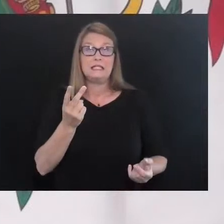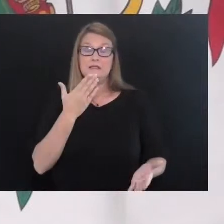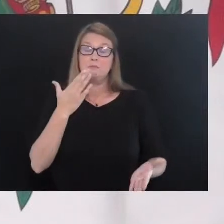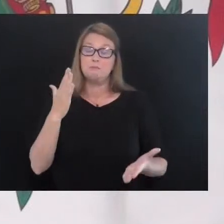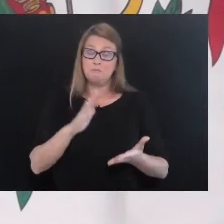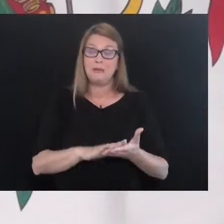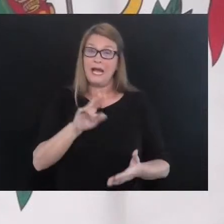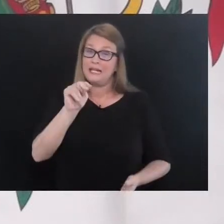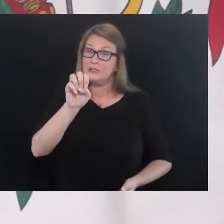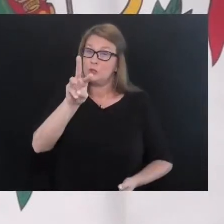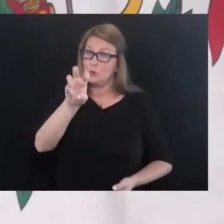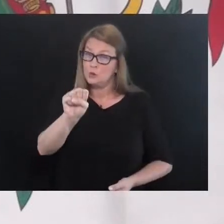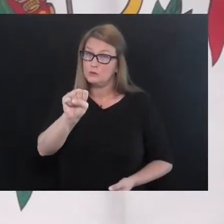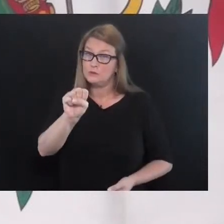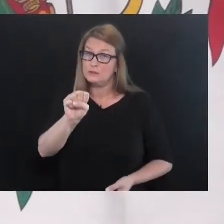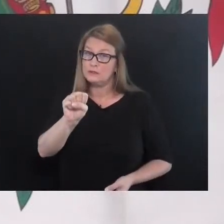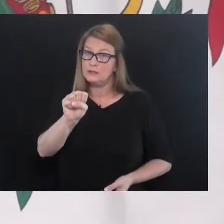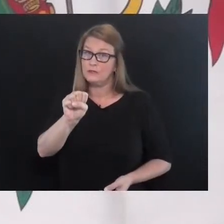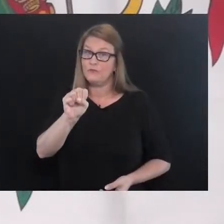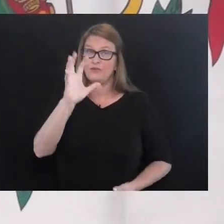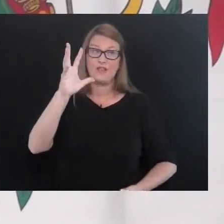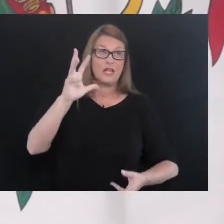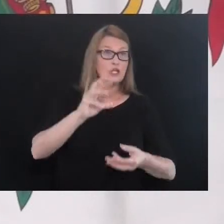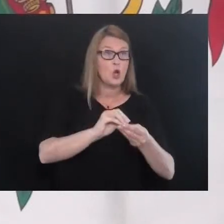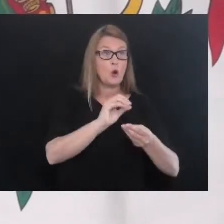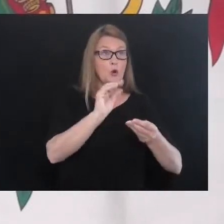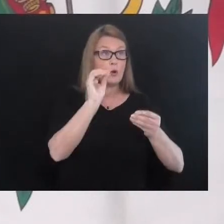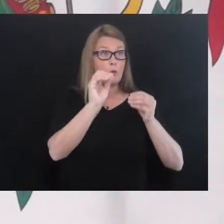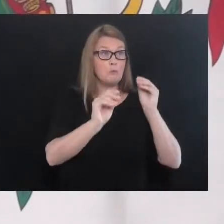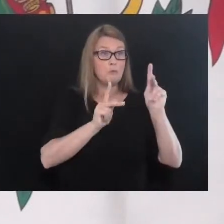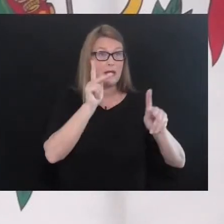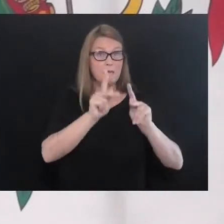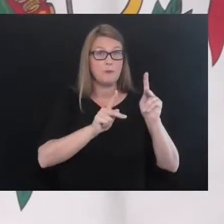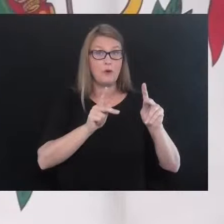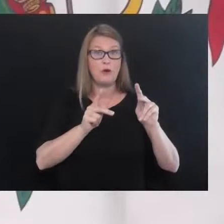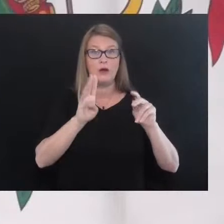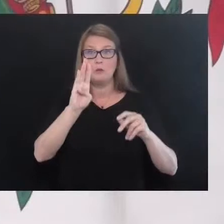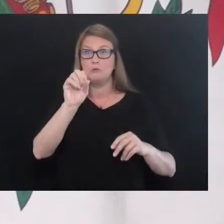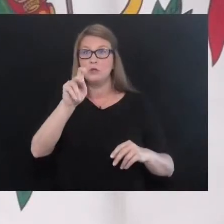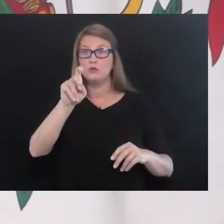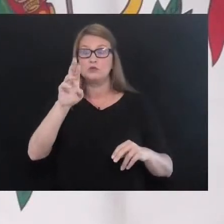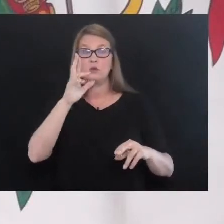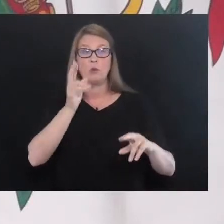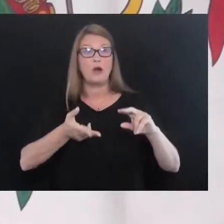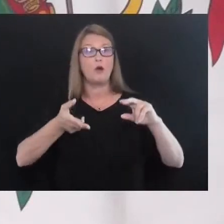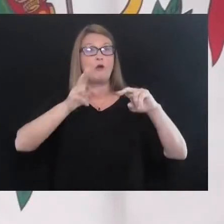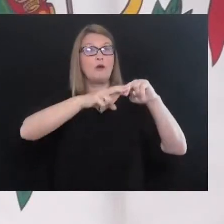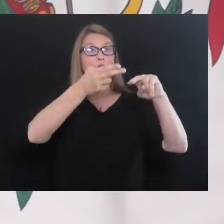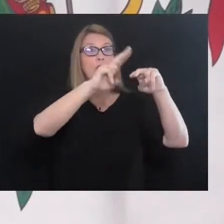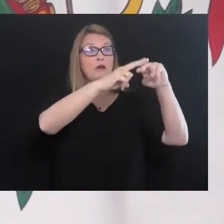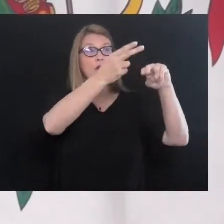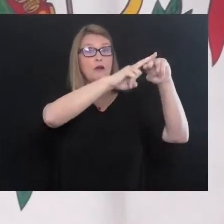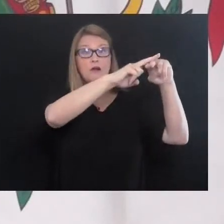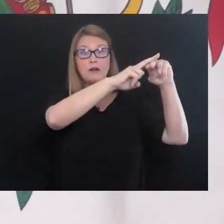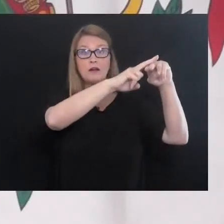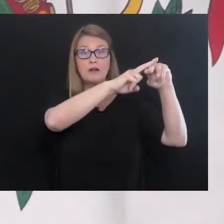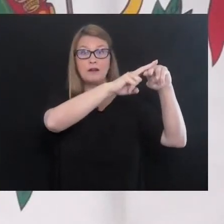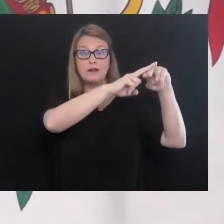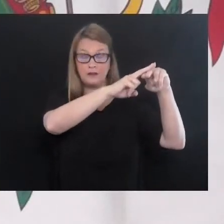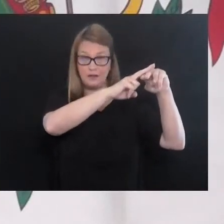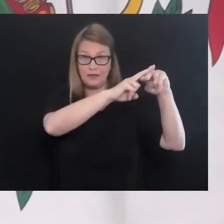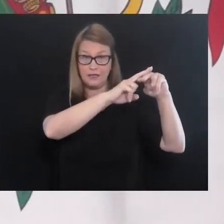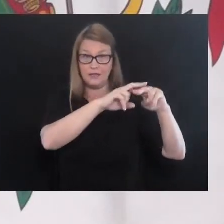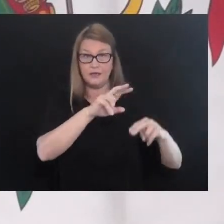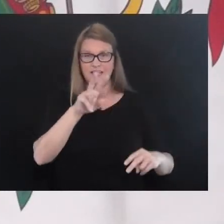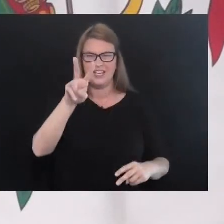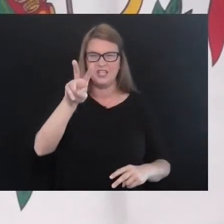news. You're going to hear that the total number of booster shots has gone way up. Way, way, way up.